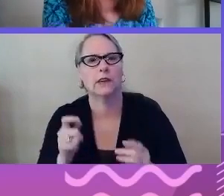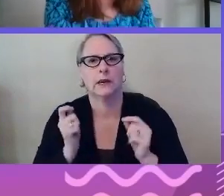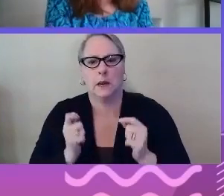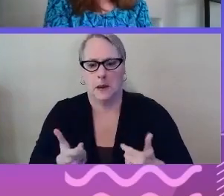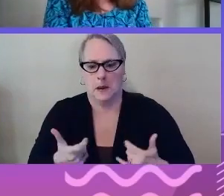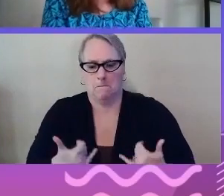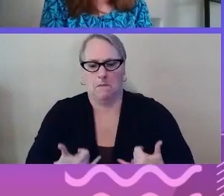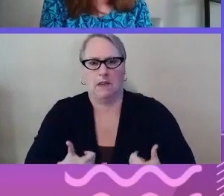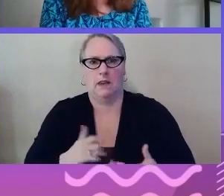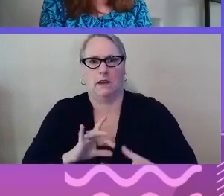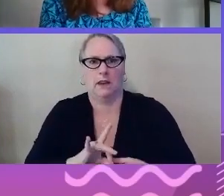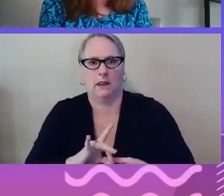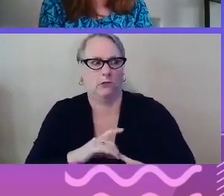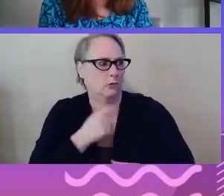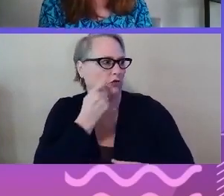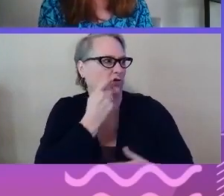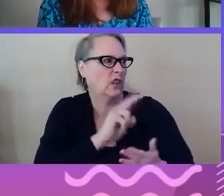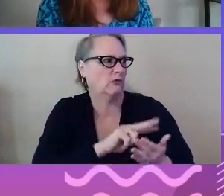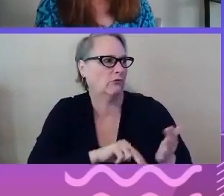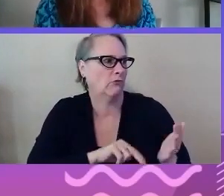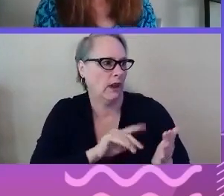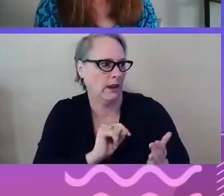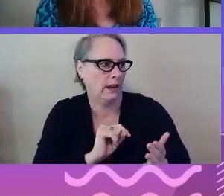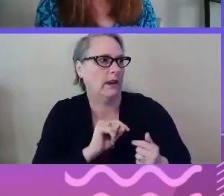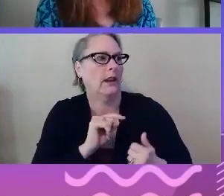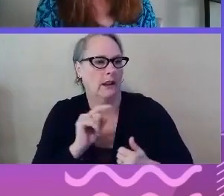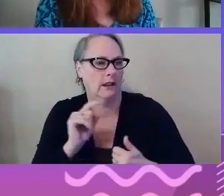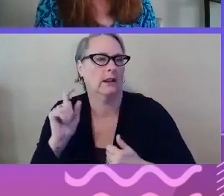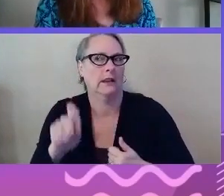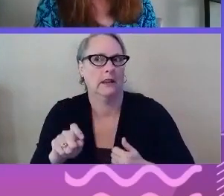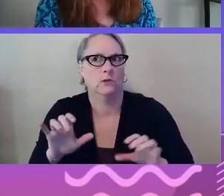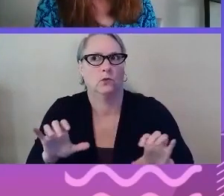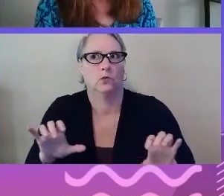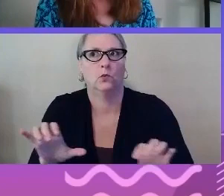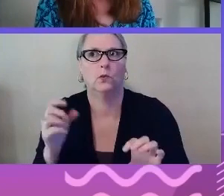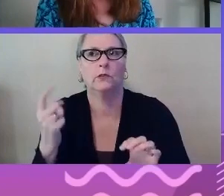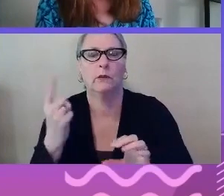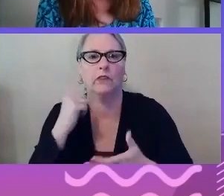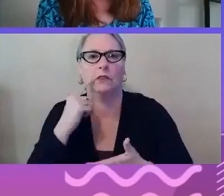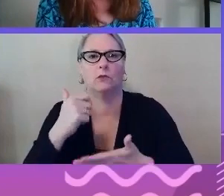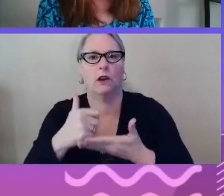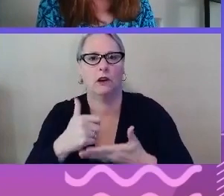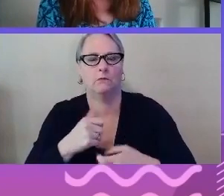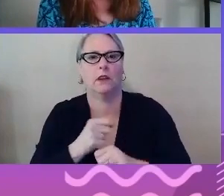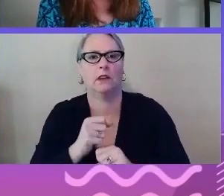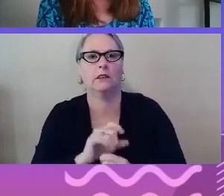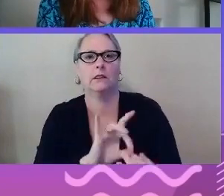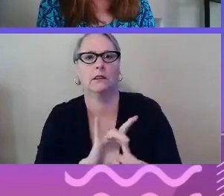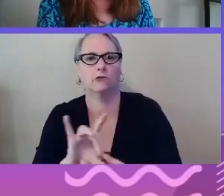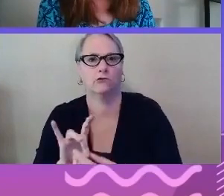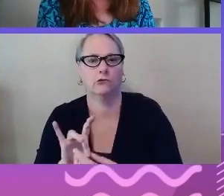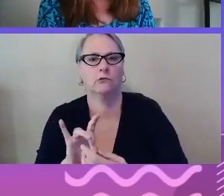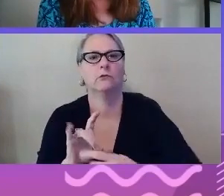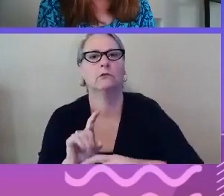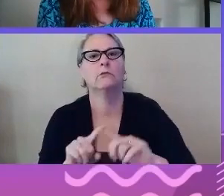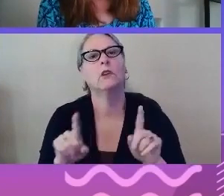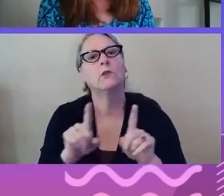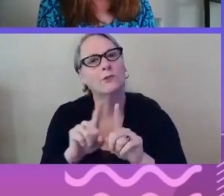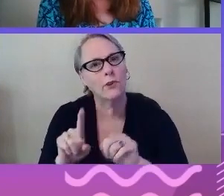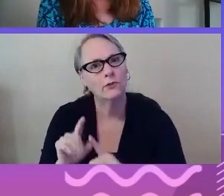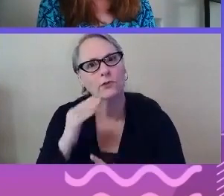it and now we need to do something about it to help us make those connections. But then it's also really great to talk about the home, bring